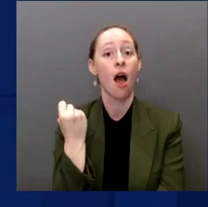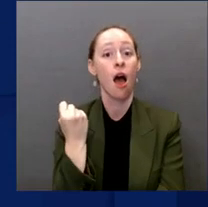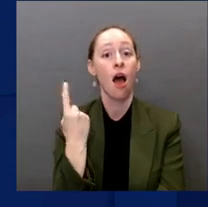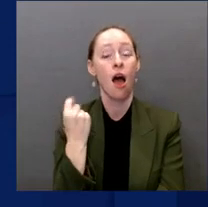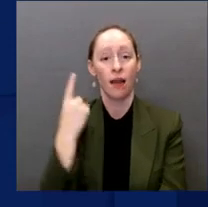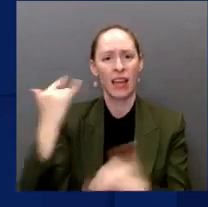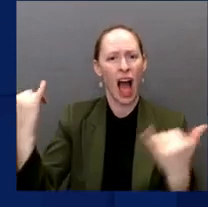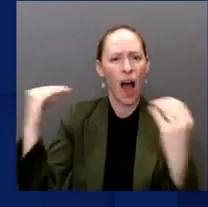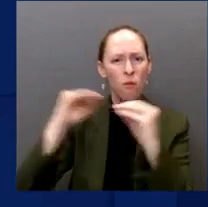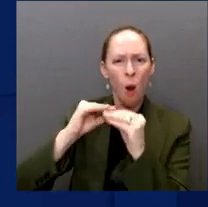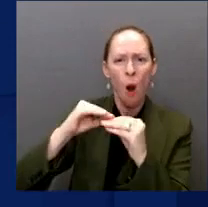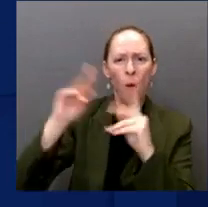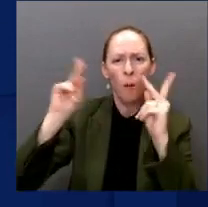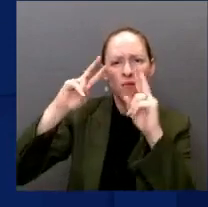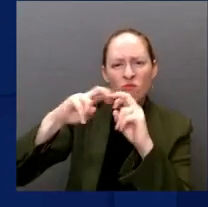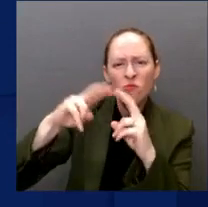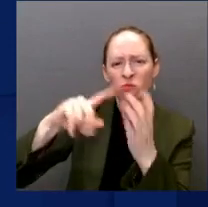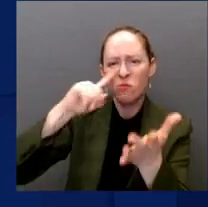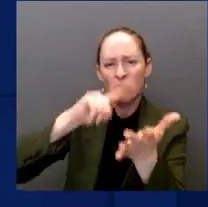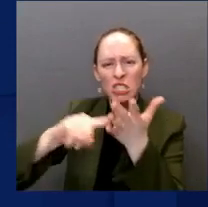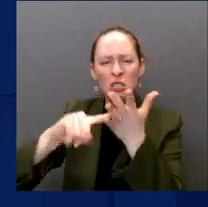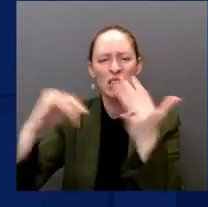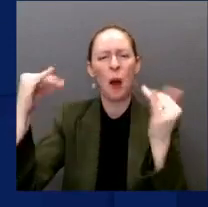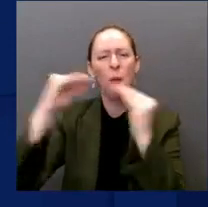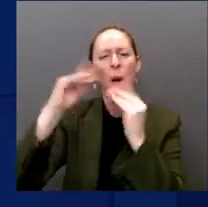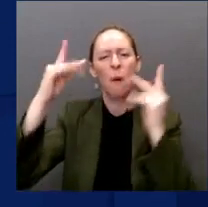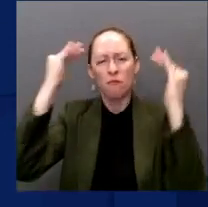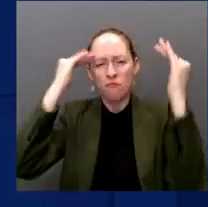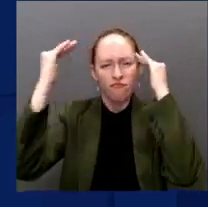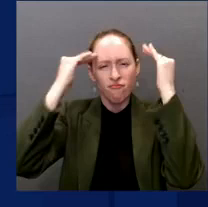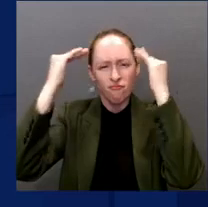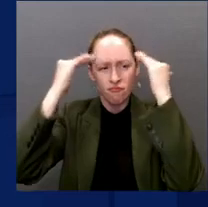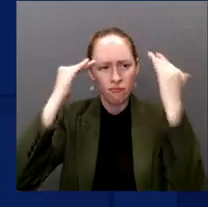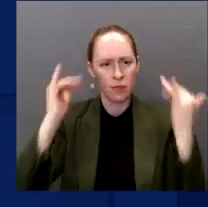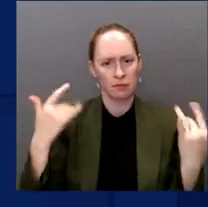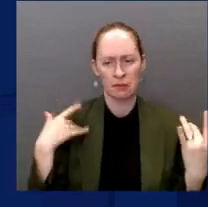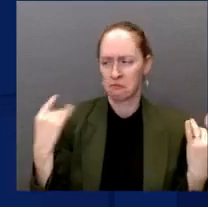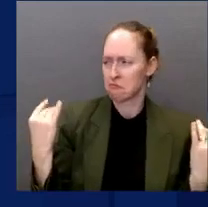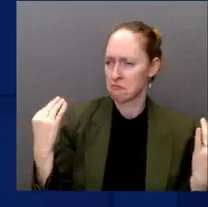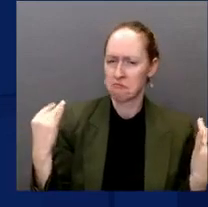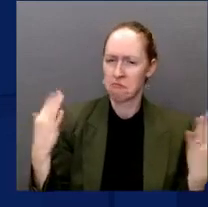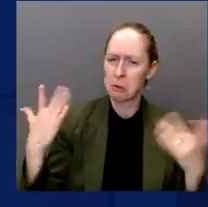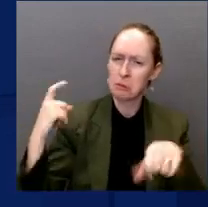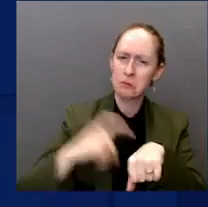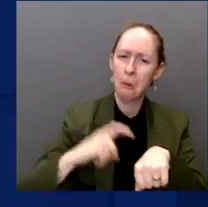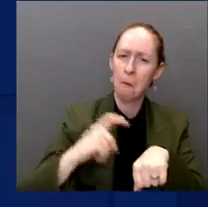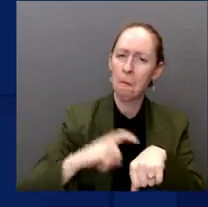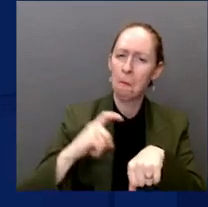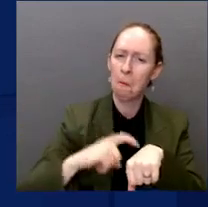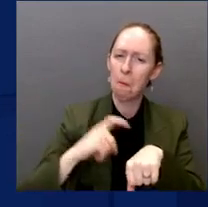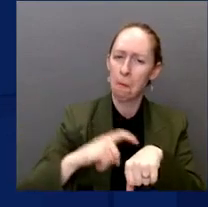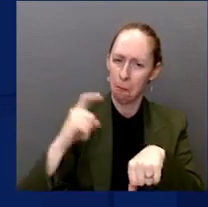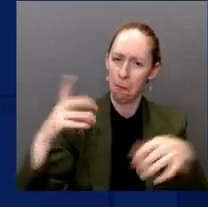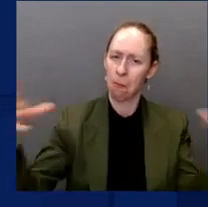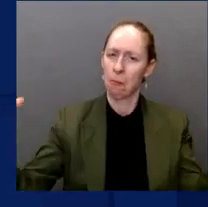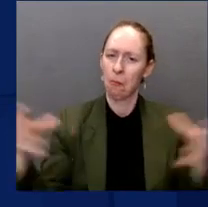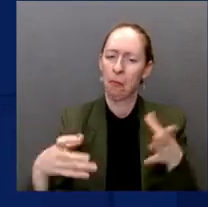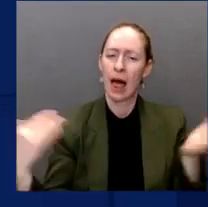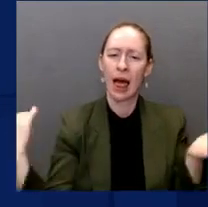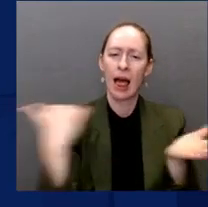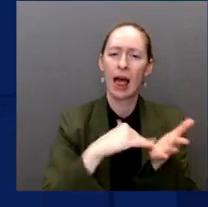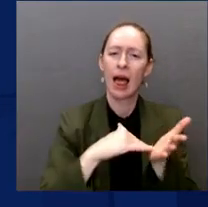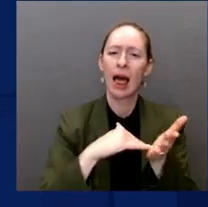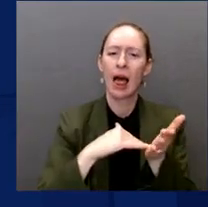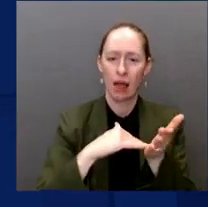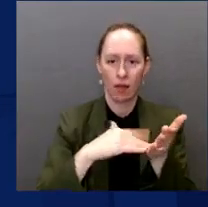again because I believe we can use these advances to do even more to make America stronger and a healthier nation. And so many